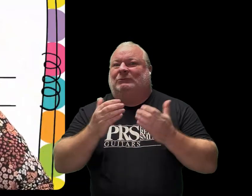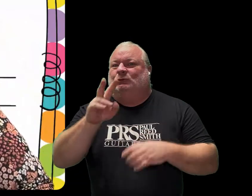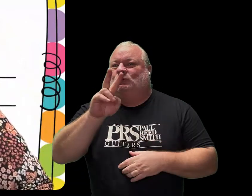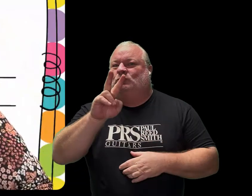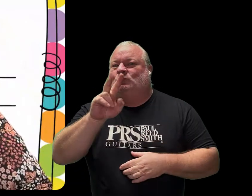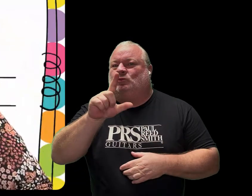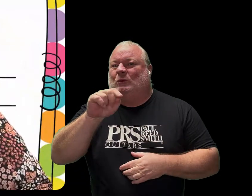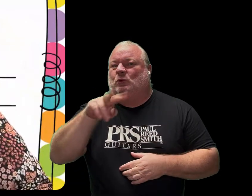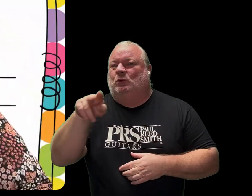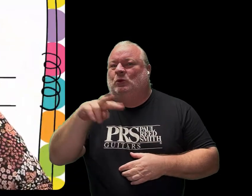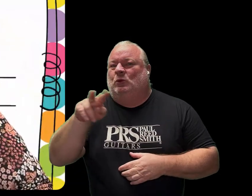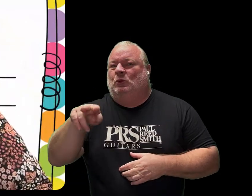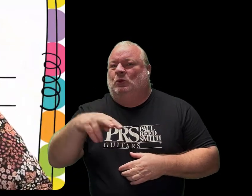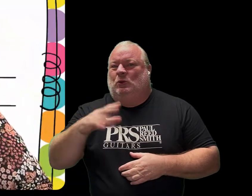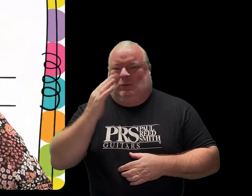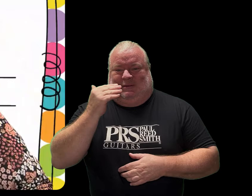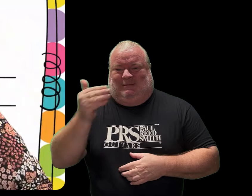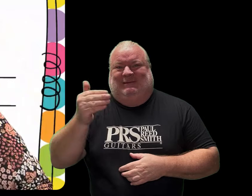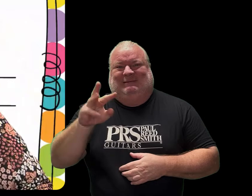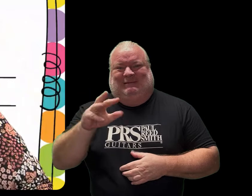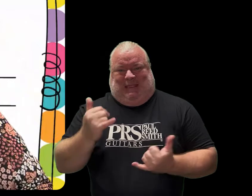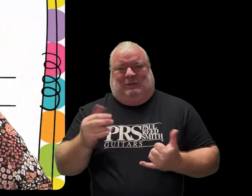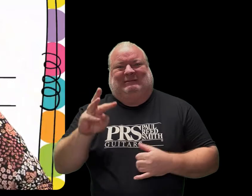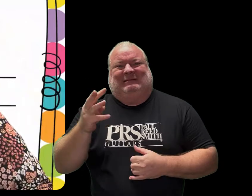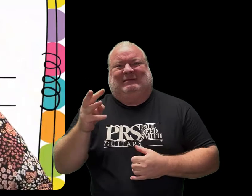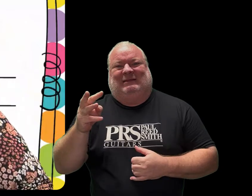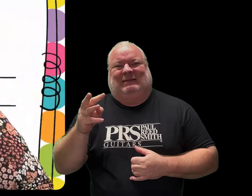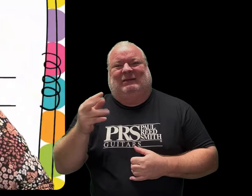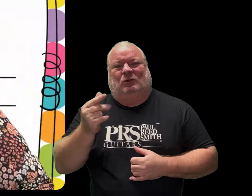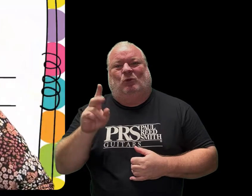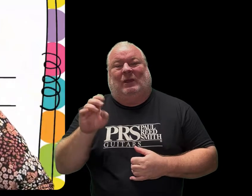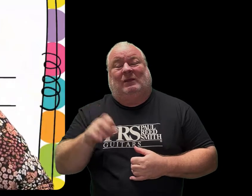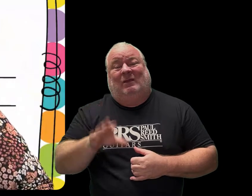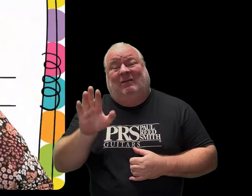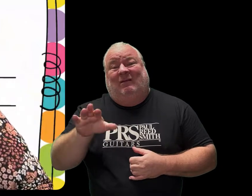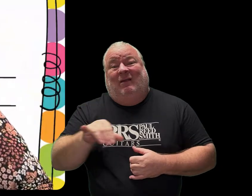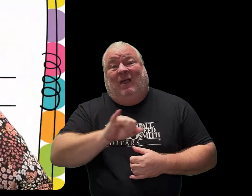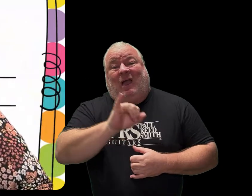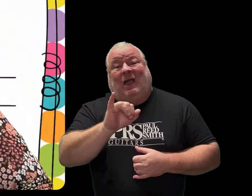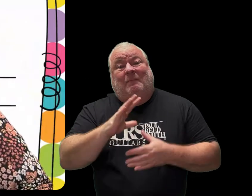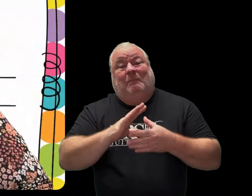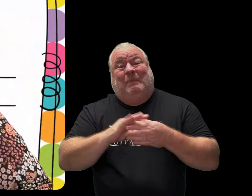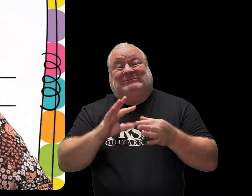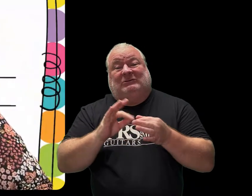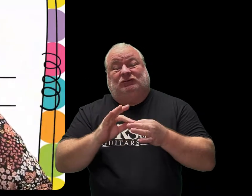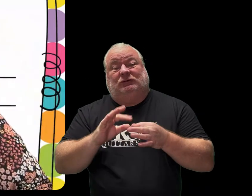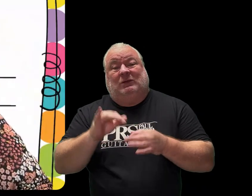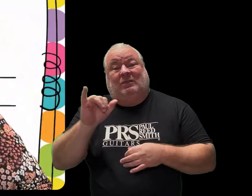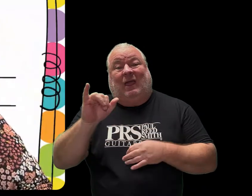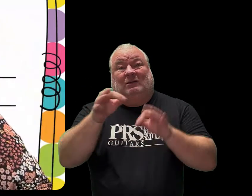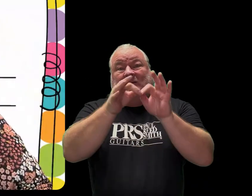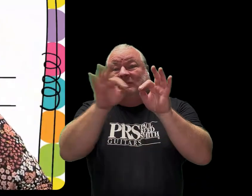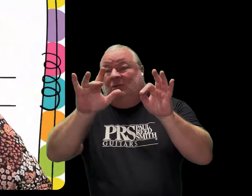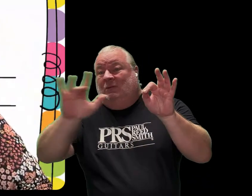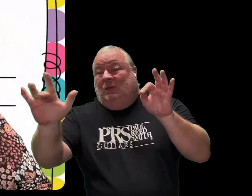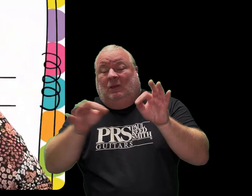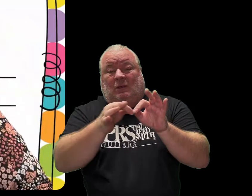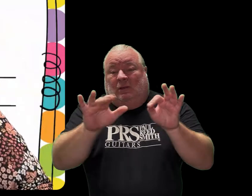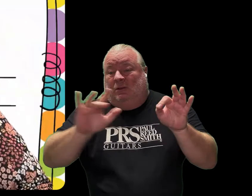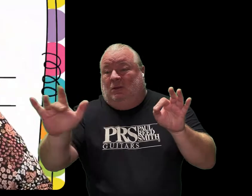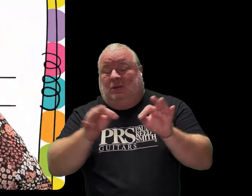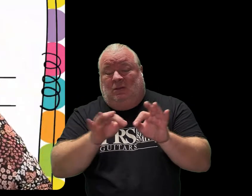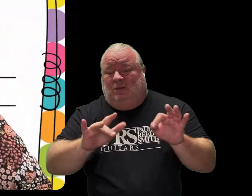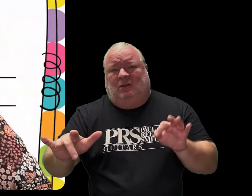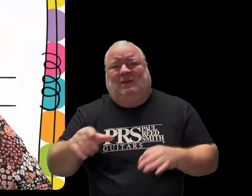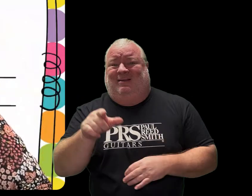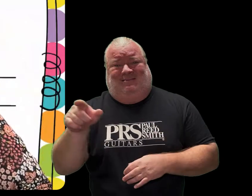class of 2022, that the iMessage is something that